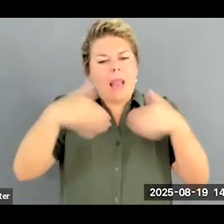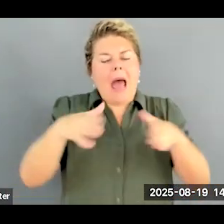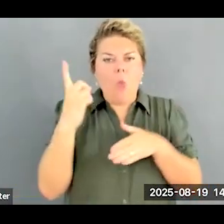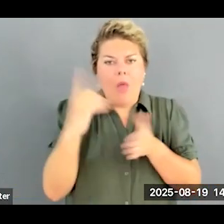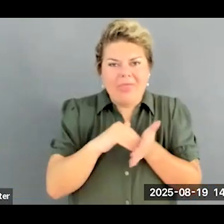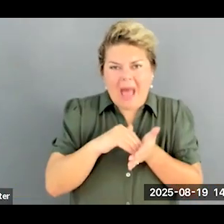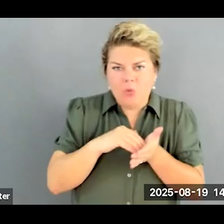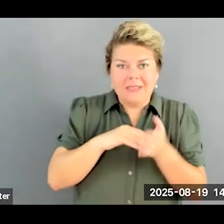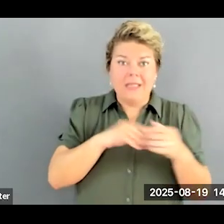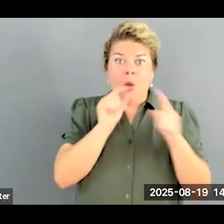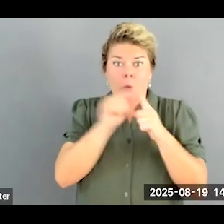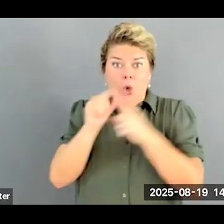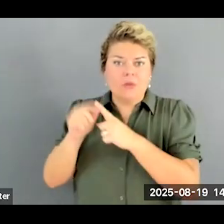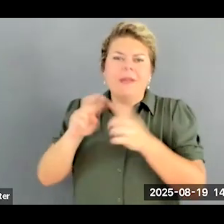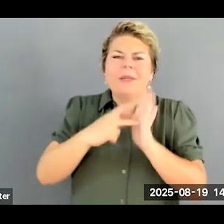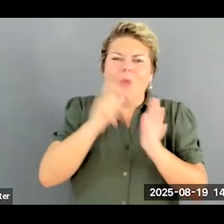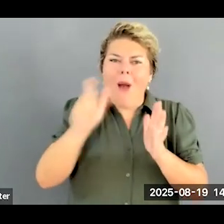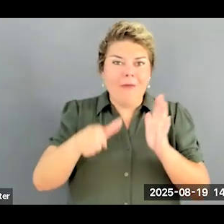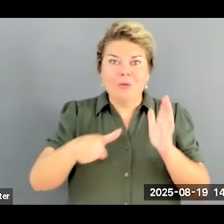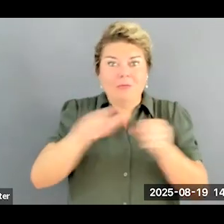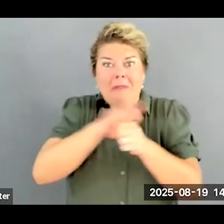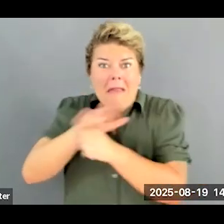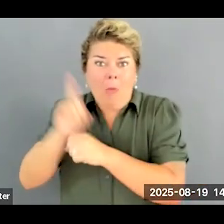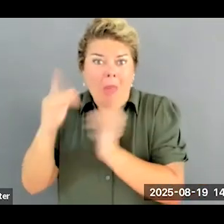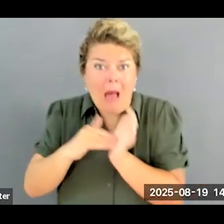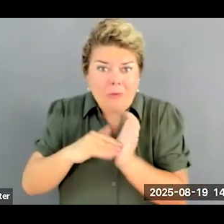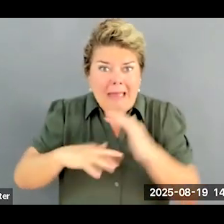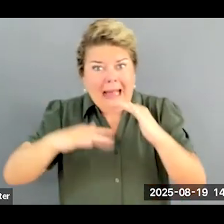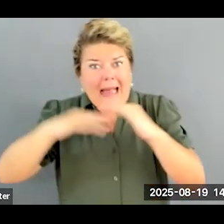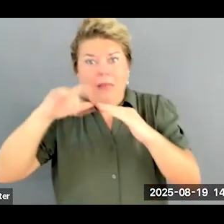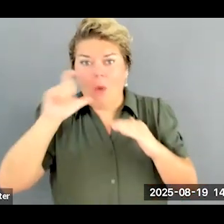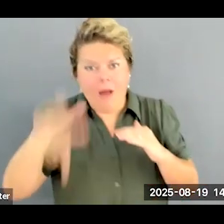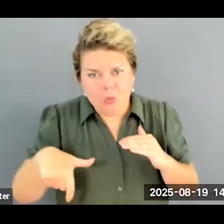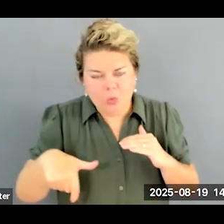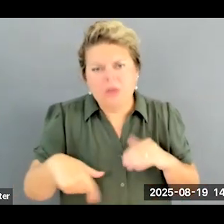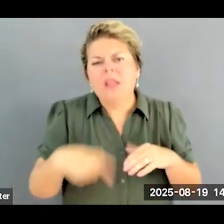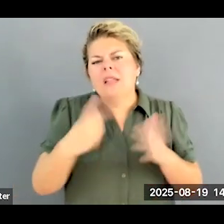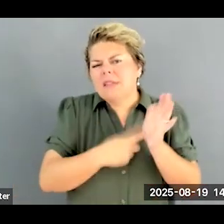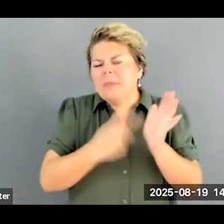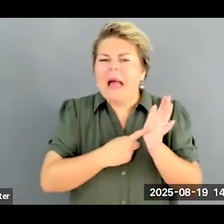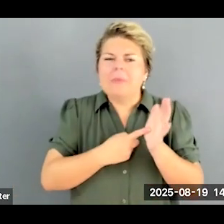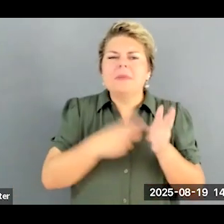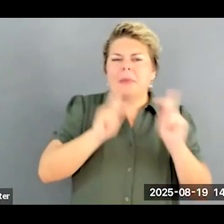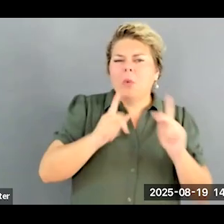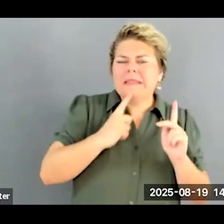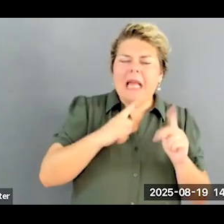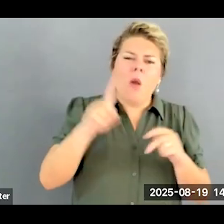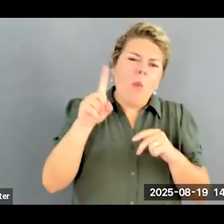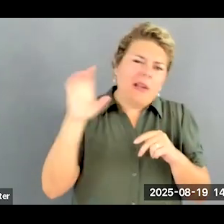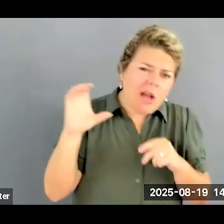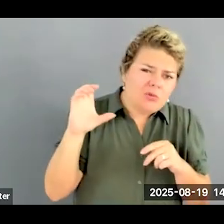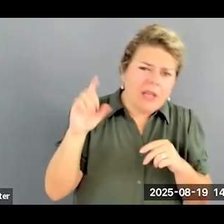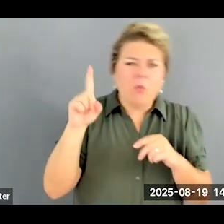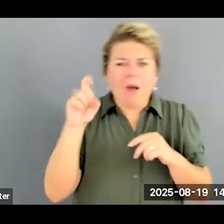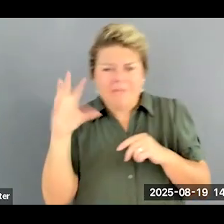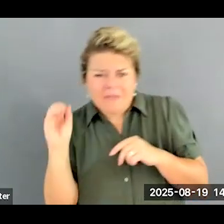does not mean you should go that long. So some sources suggest 120 to 150 characters